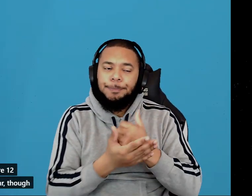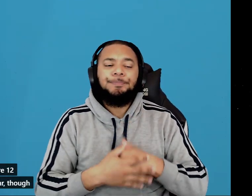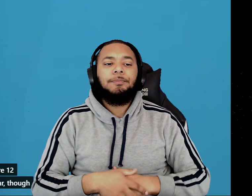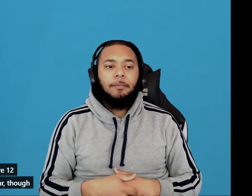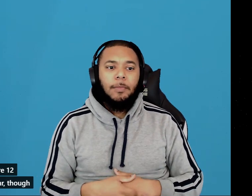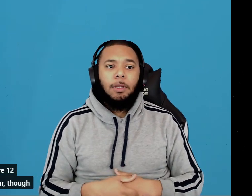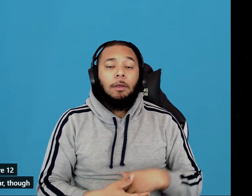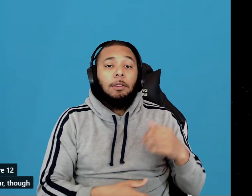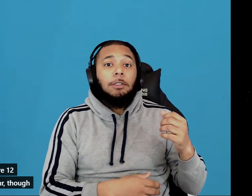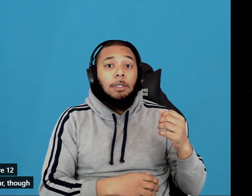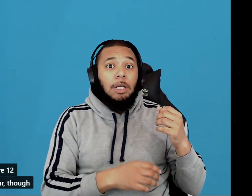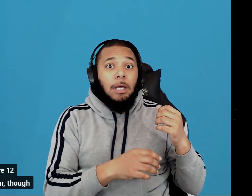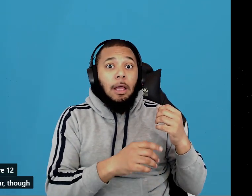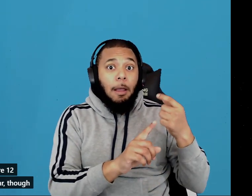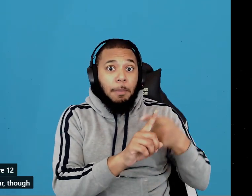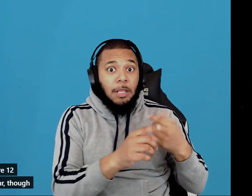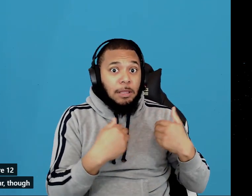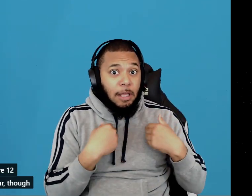months.